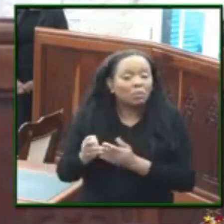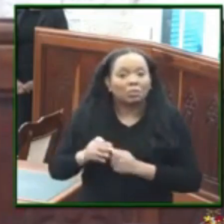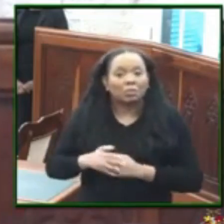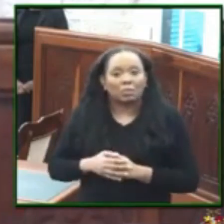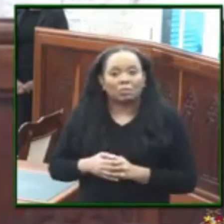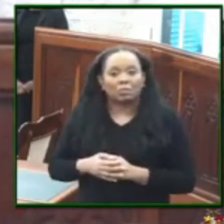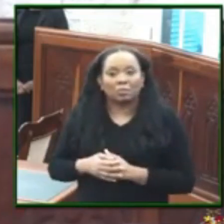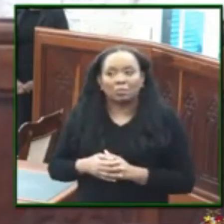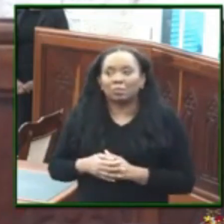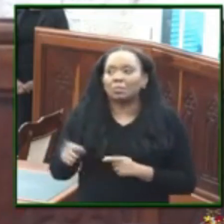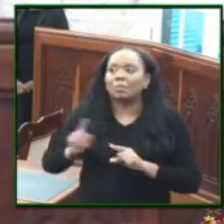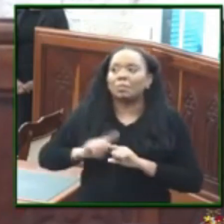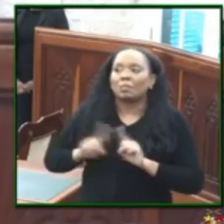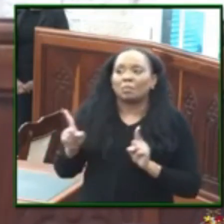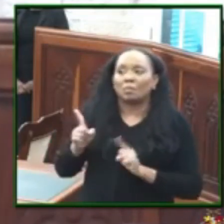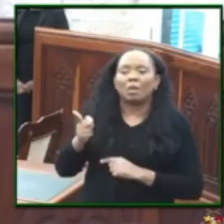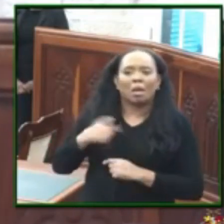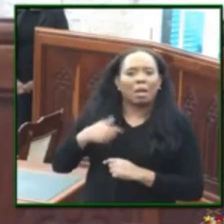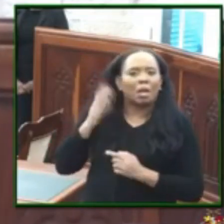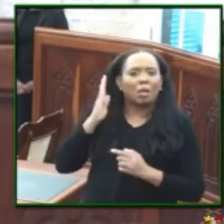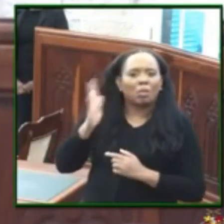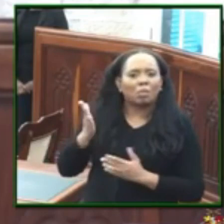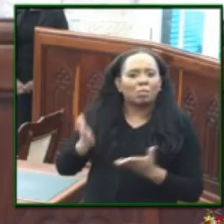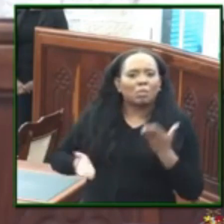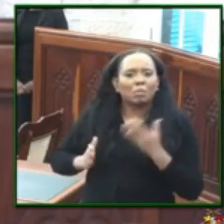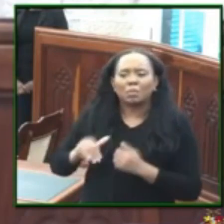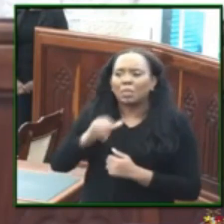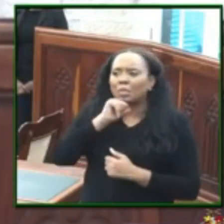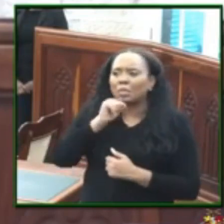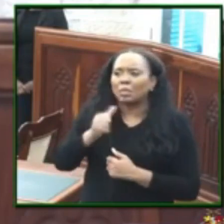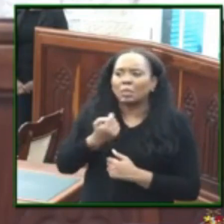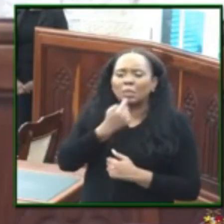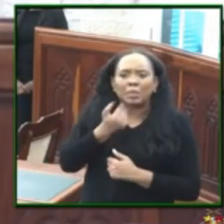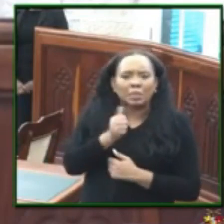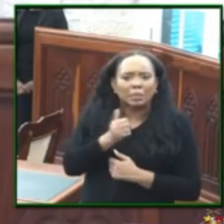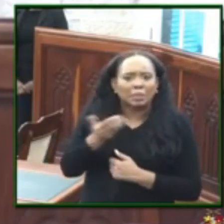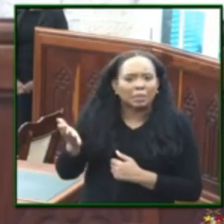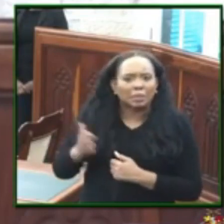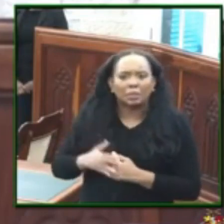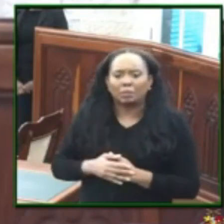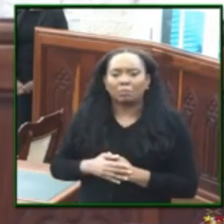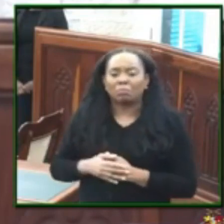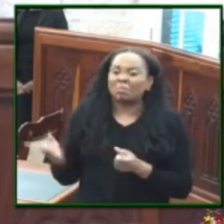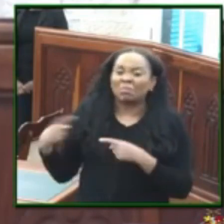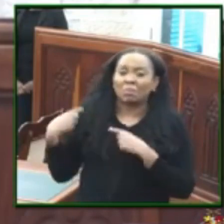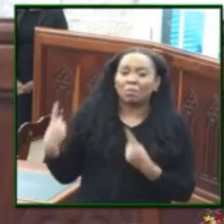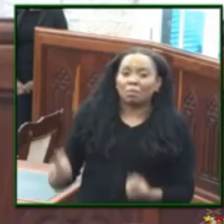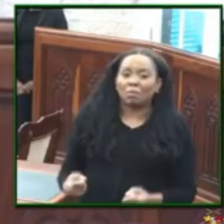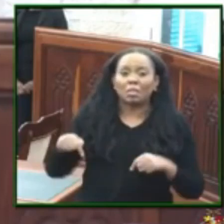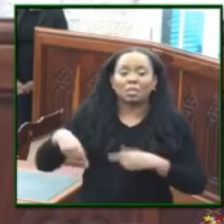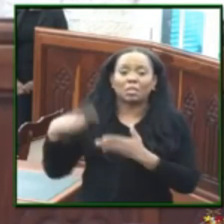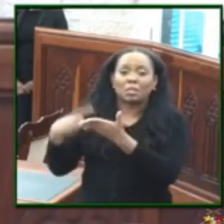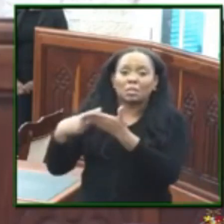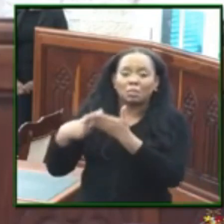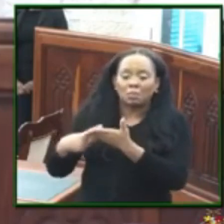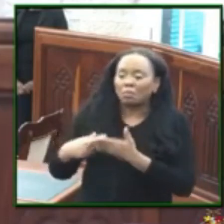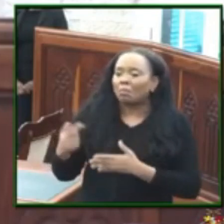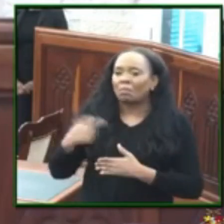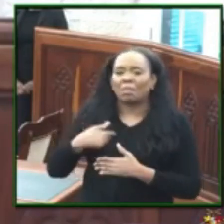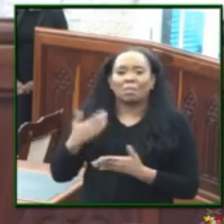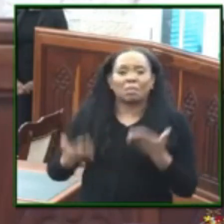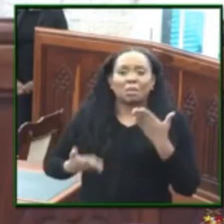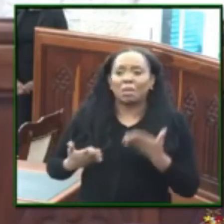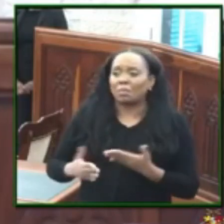I will spare you. You have been so well behaved this afternoon. I will spare you.